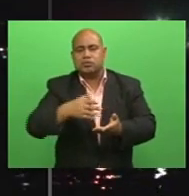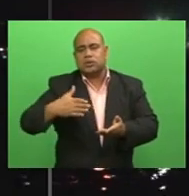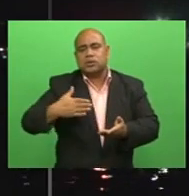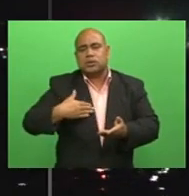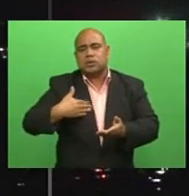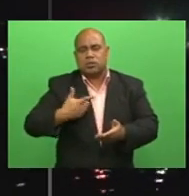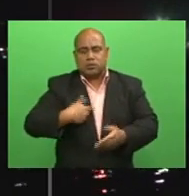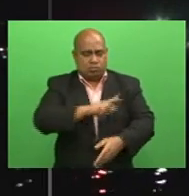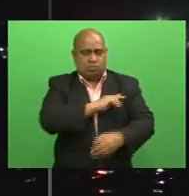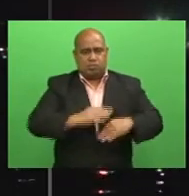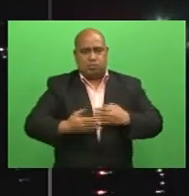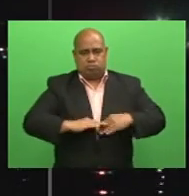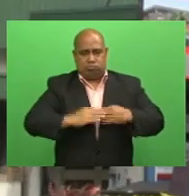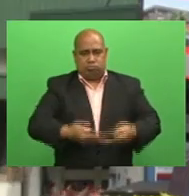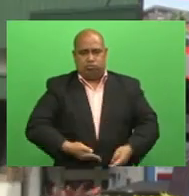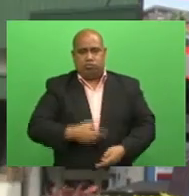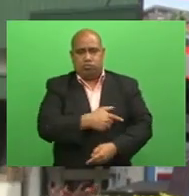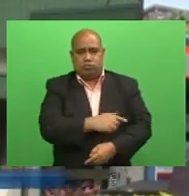Boiler reports.